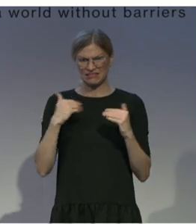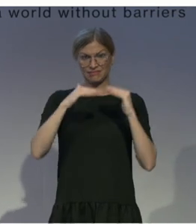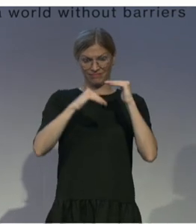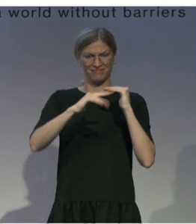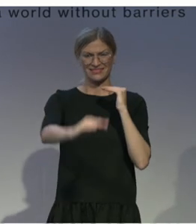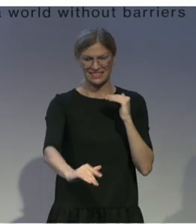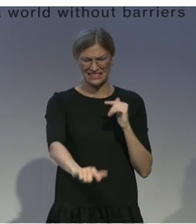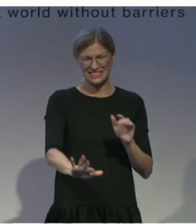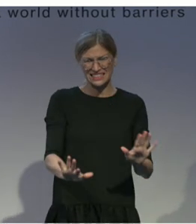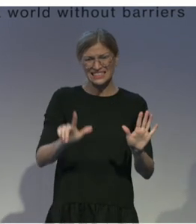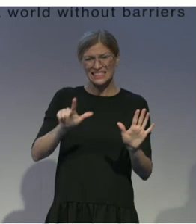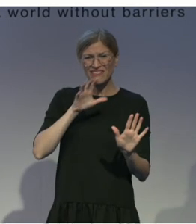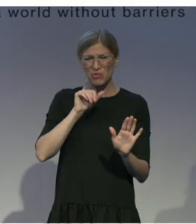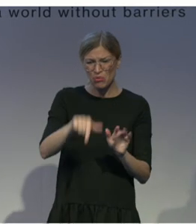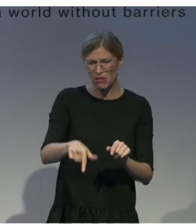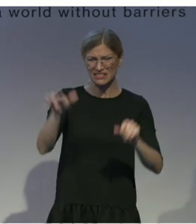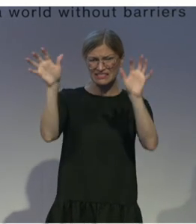everywhere.